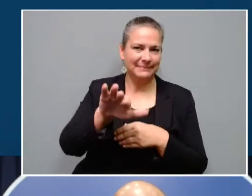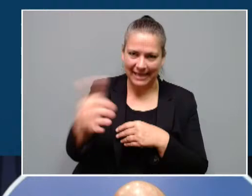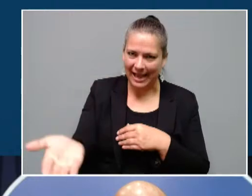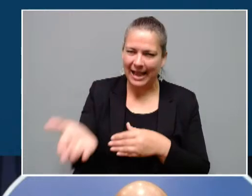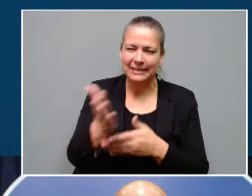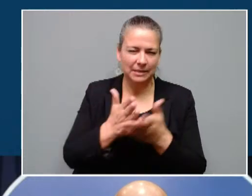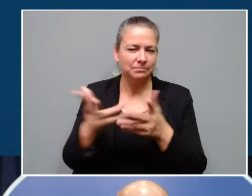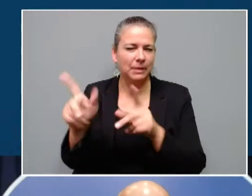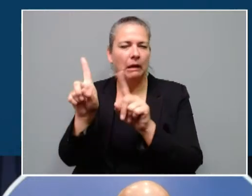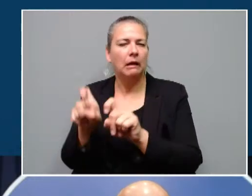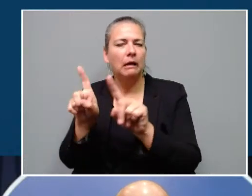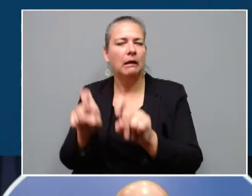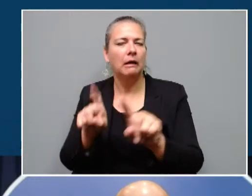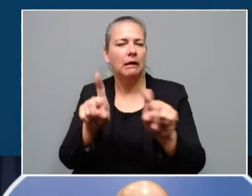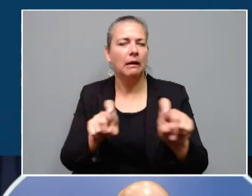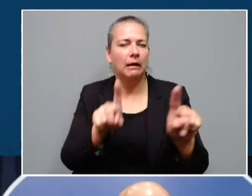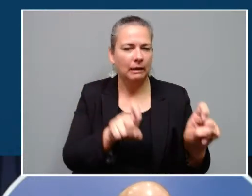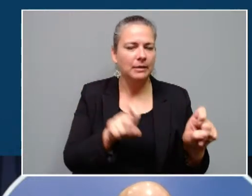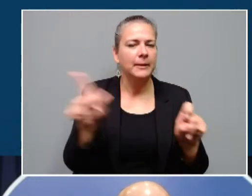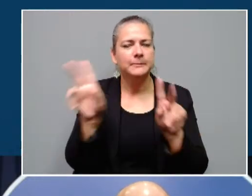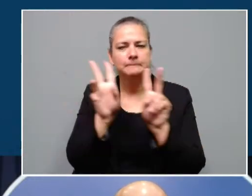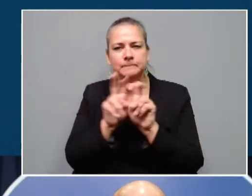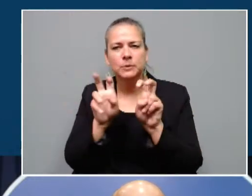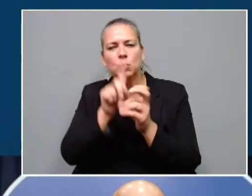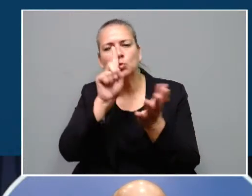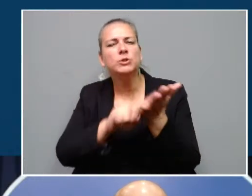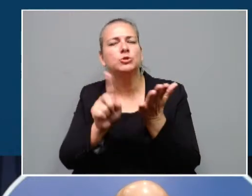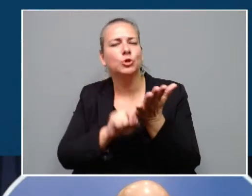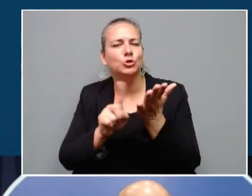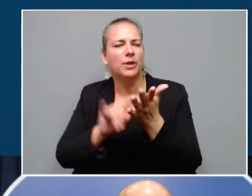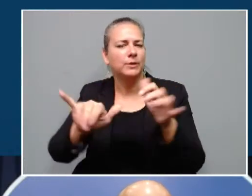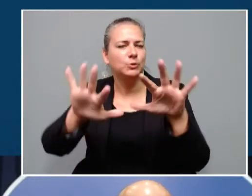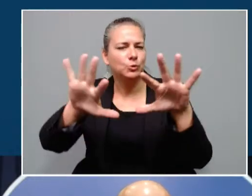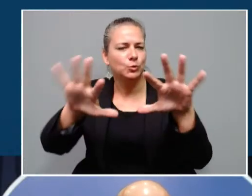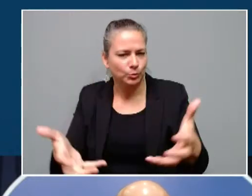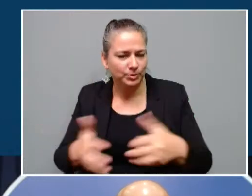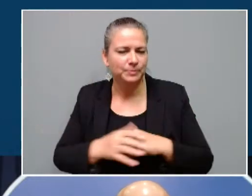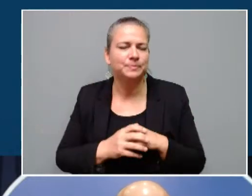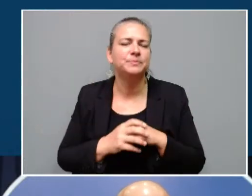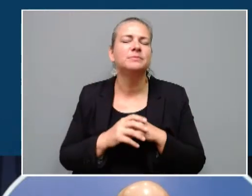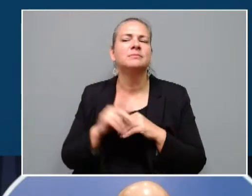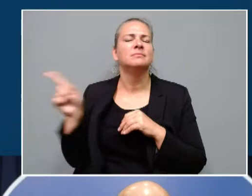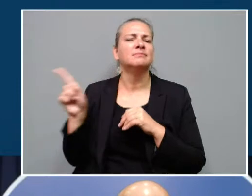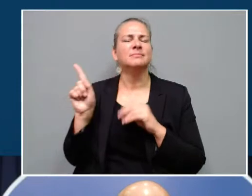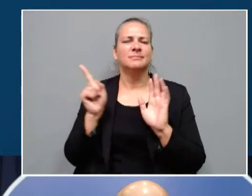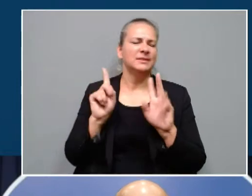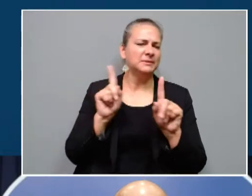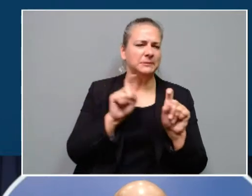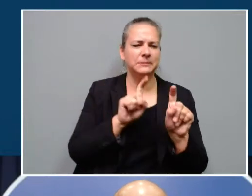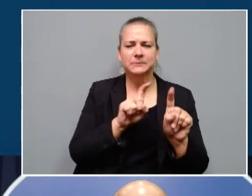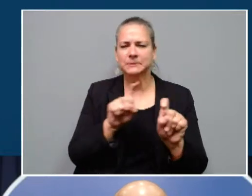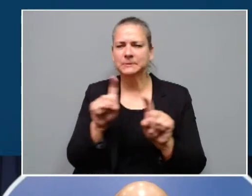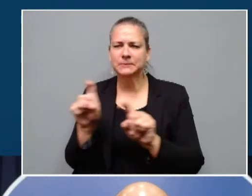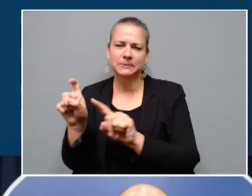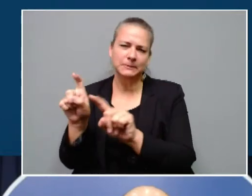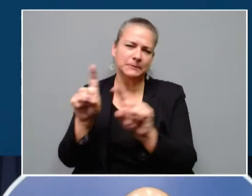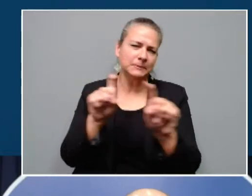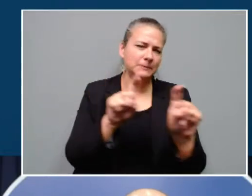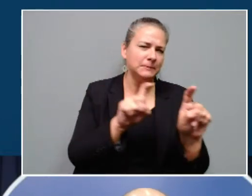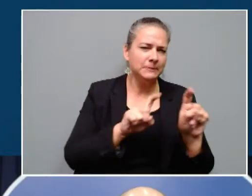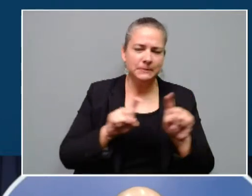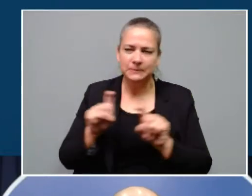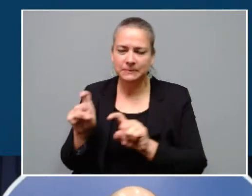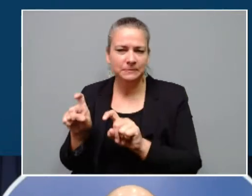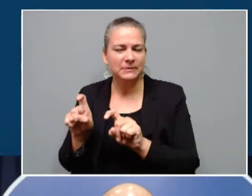an early finding in the research, but it was so compelling and so statistically reliable that they decided to